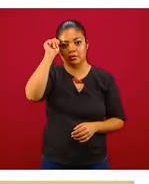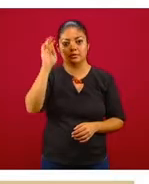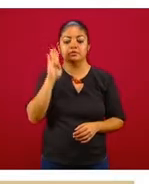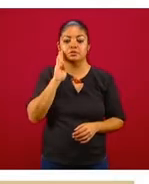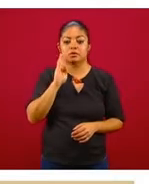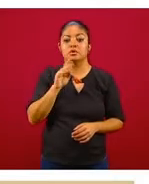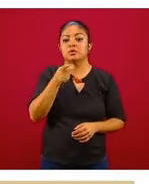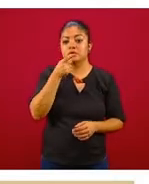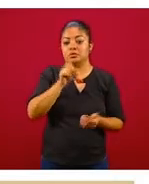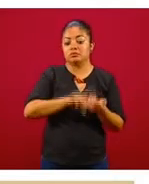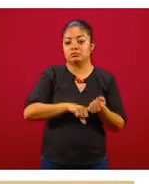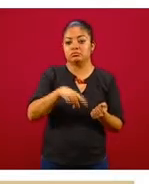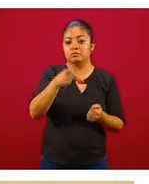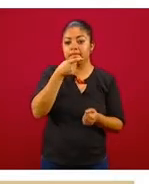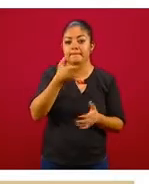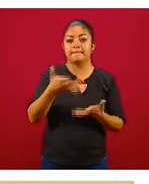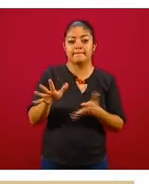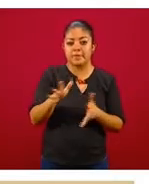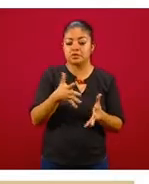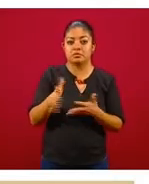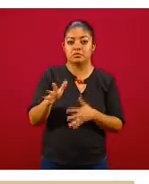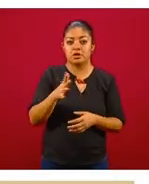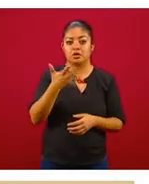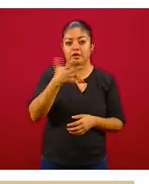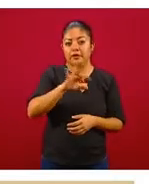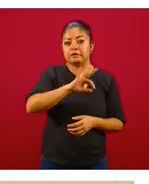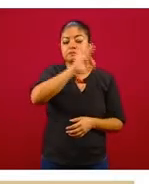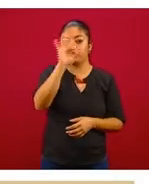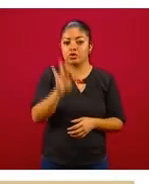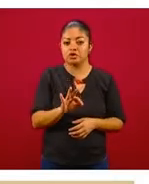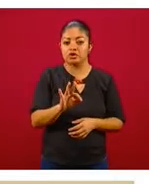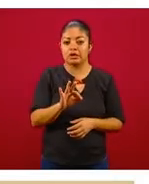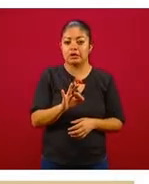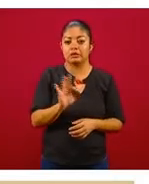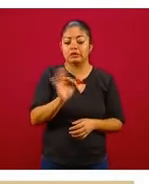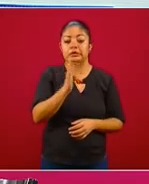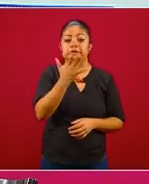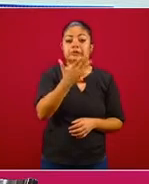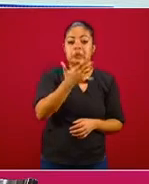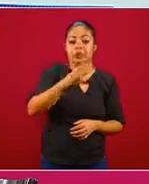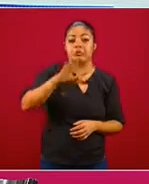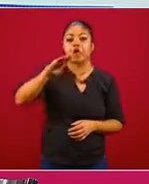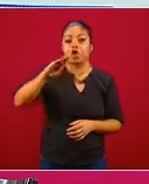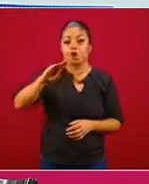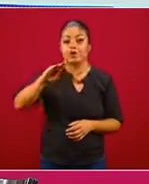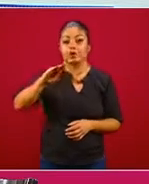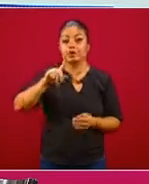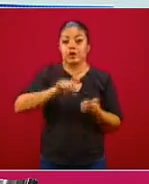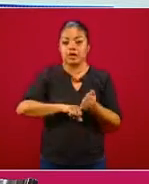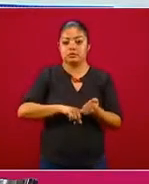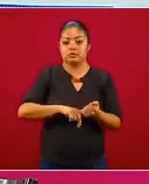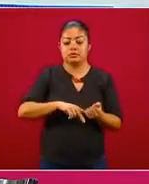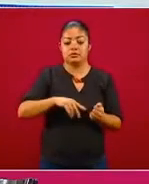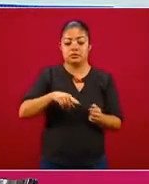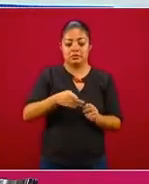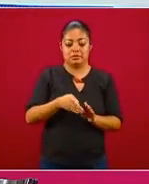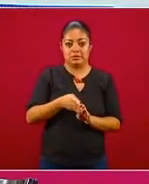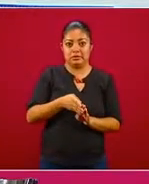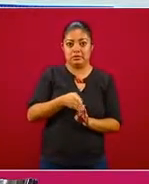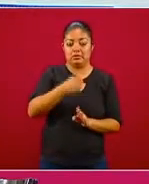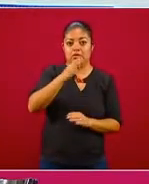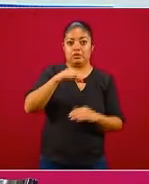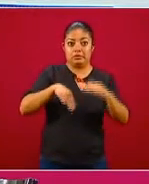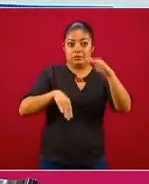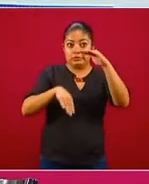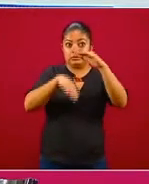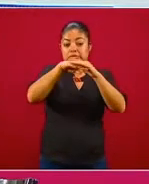total, it was the addition of confirmed and suspect cases, but right now we're looking at the suspect case, no sorry, we're looking